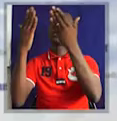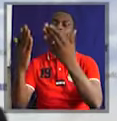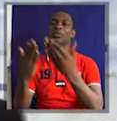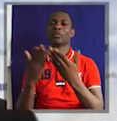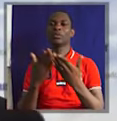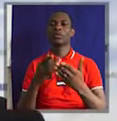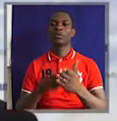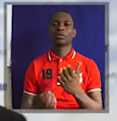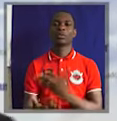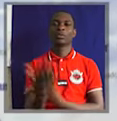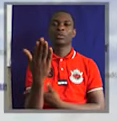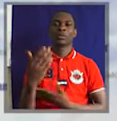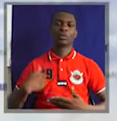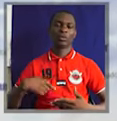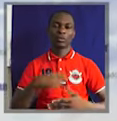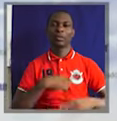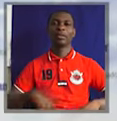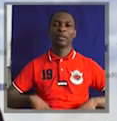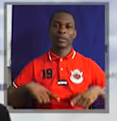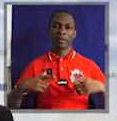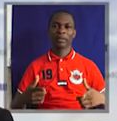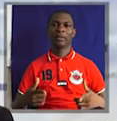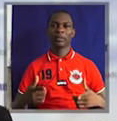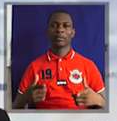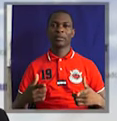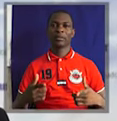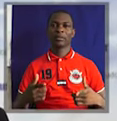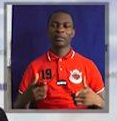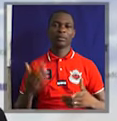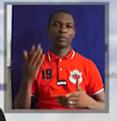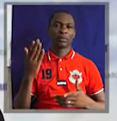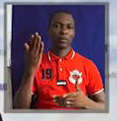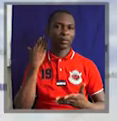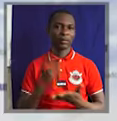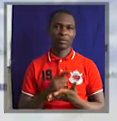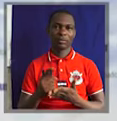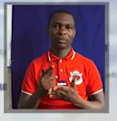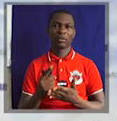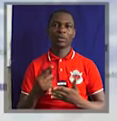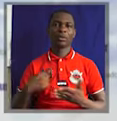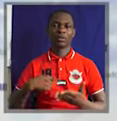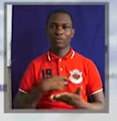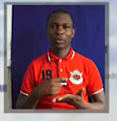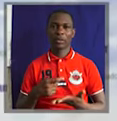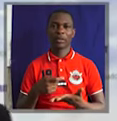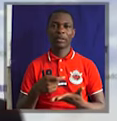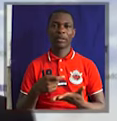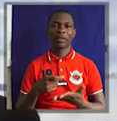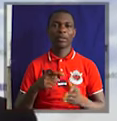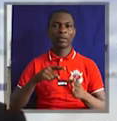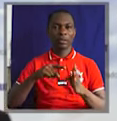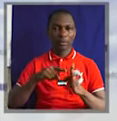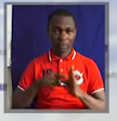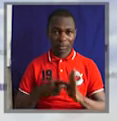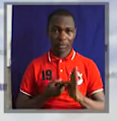yɛdɔ nyankopɔn ase sɛ ɛnɛ anɔpa yi nso yɛda so ka akra ateasefoɔ ho. Last week me ne wo ɛbɛhyɛ aseɛ